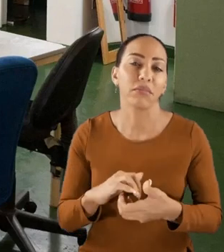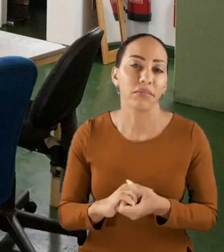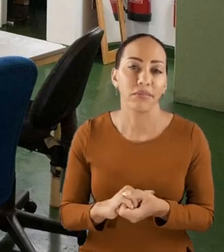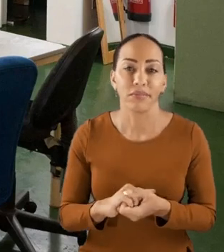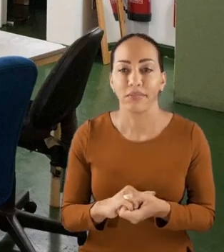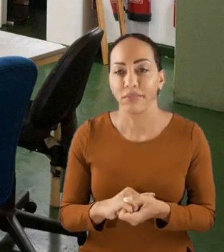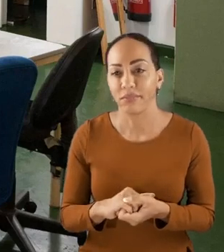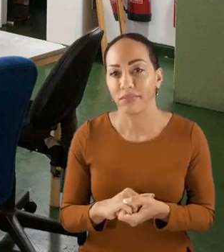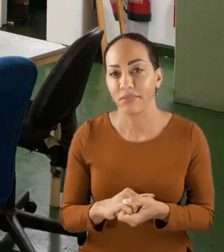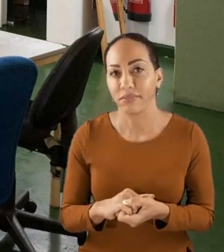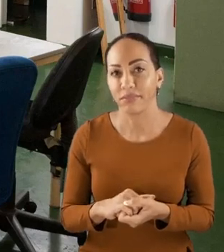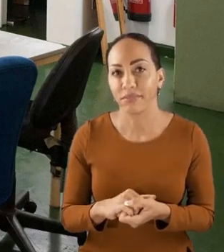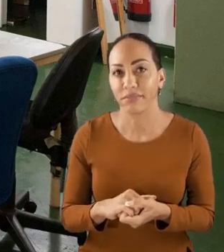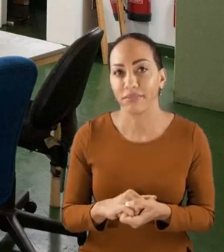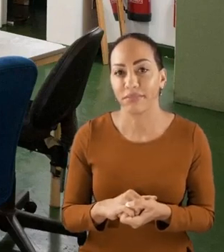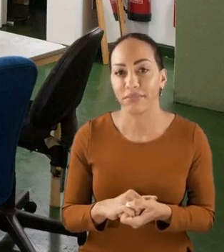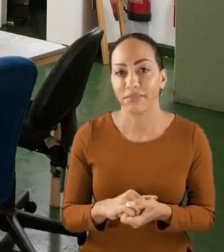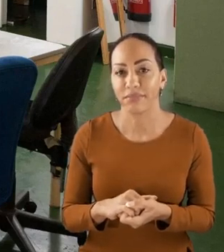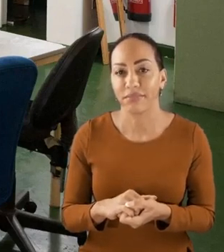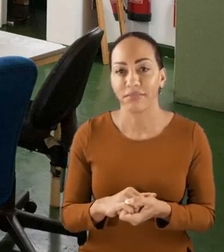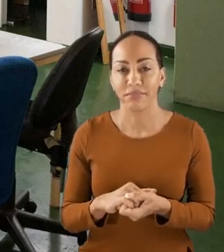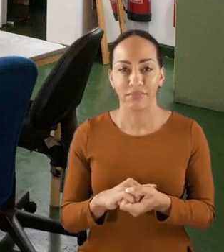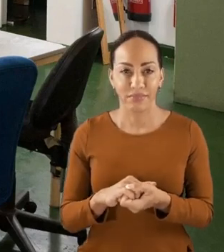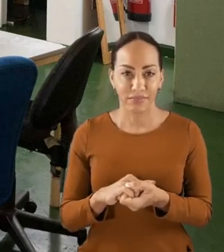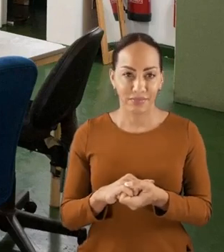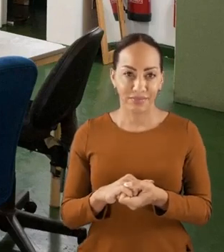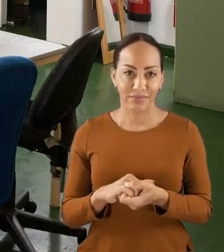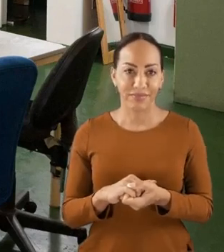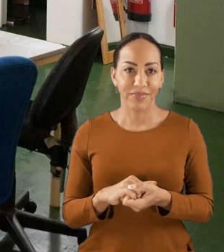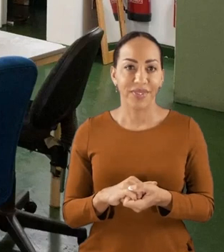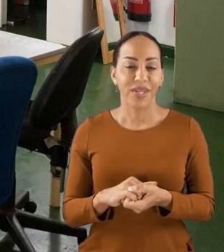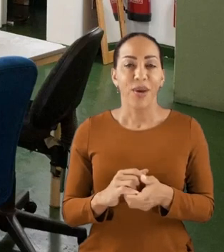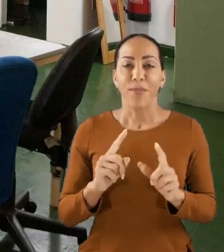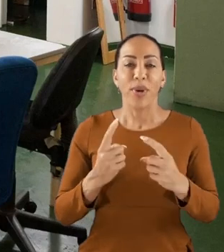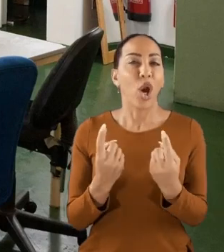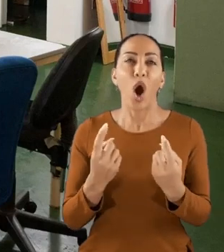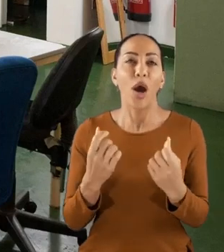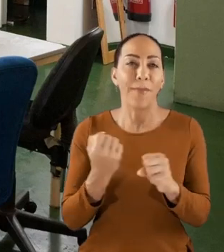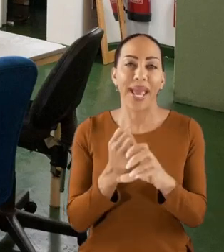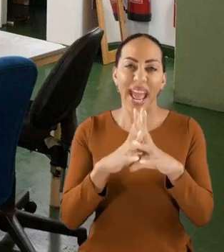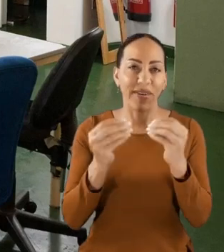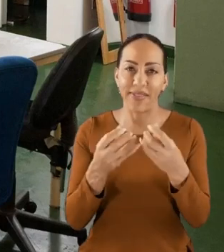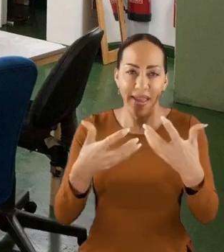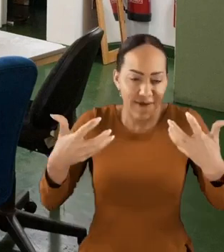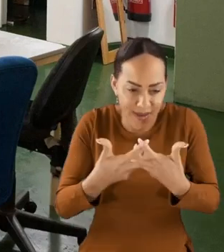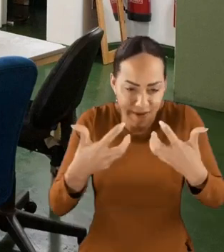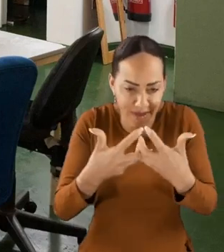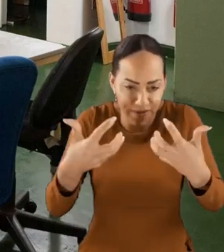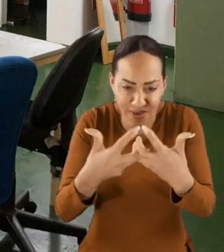I think we shouldn't try and, it's not the best expression, but we shouldn't try and fit a square peg into a round hole. You